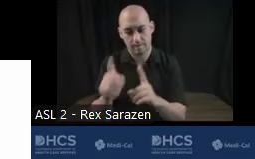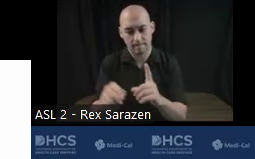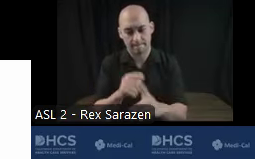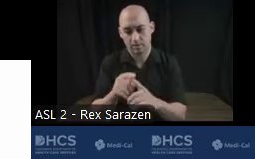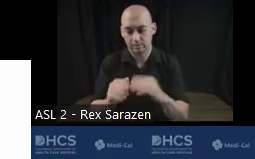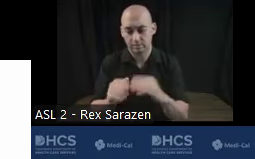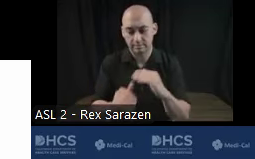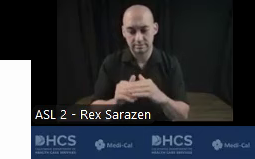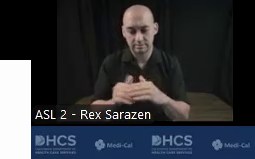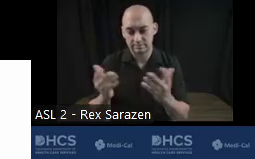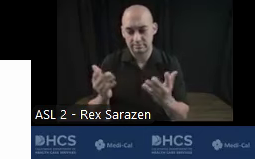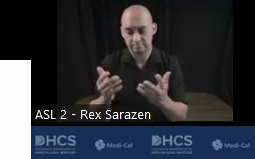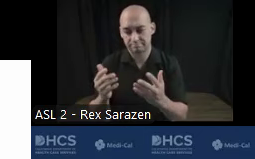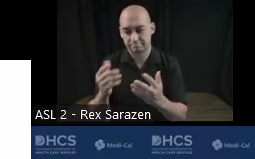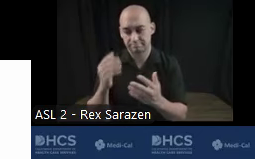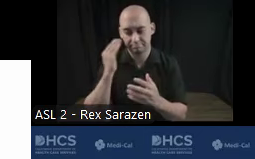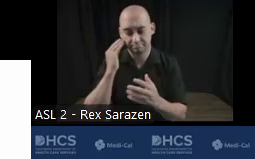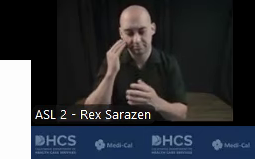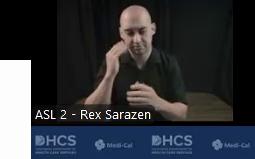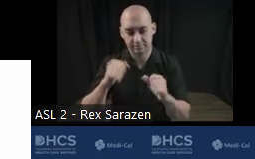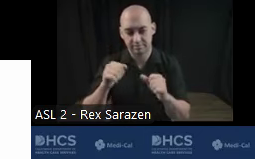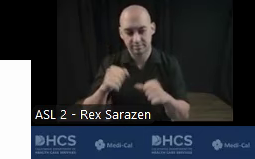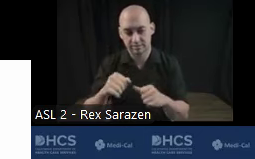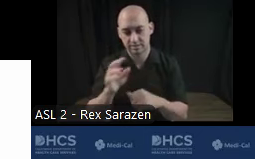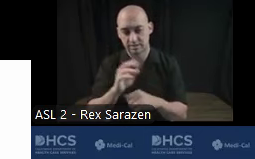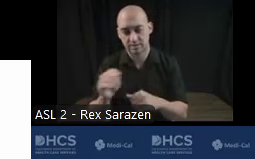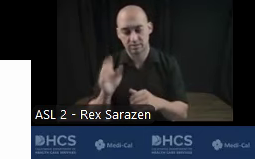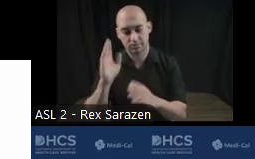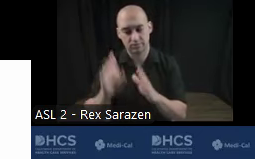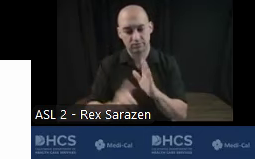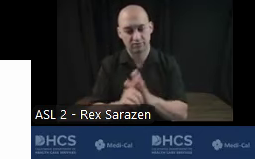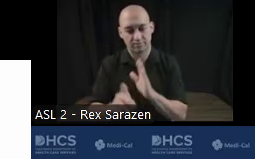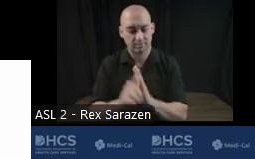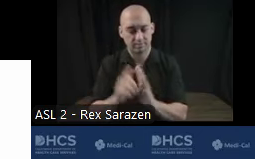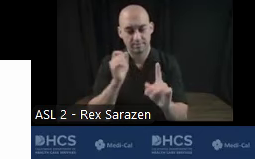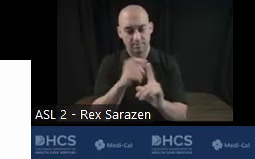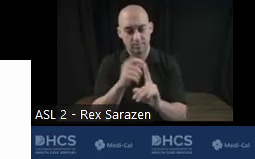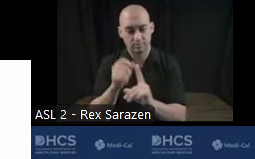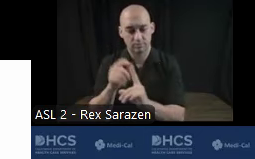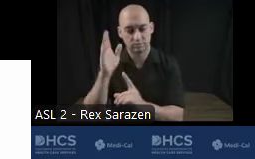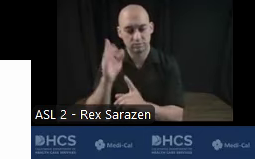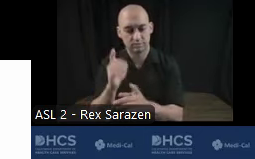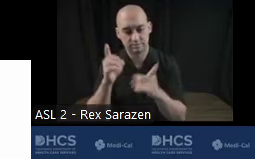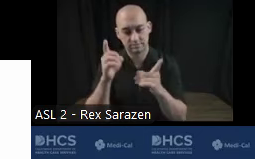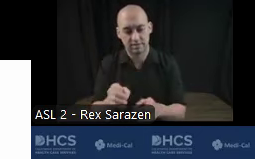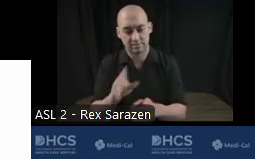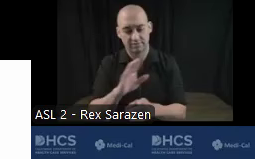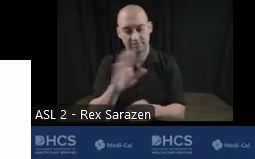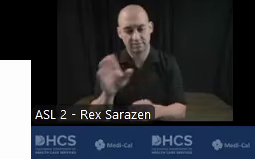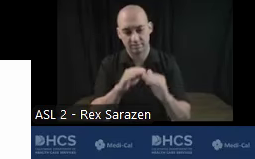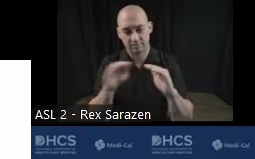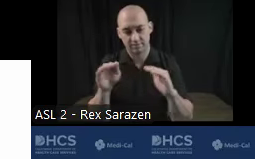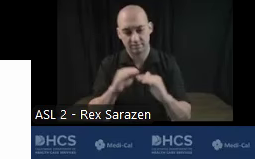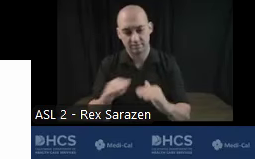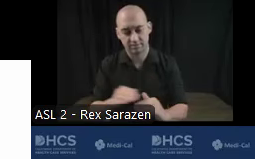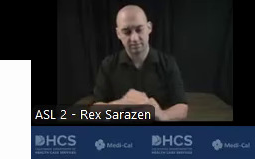activities of daily living, cognitive capacity, and that will develop a score that determines their tier level. Tier